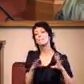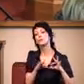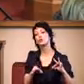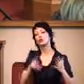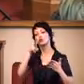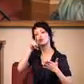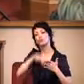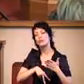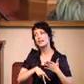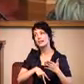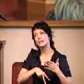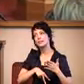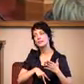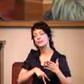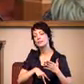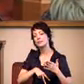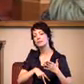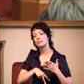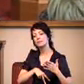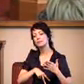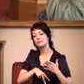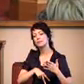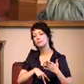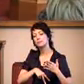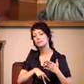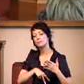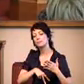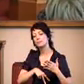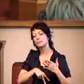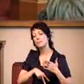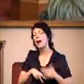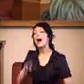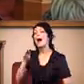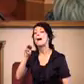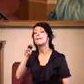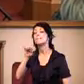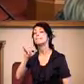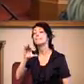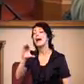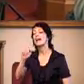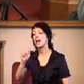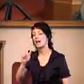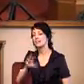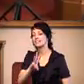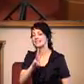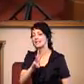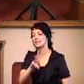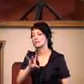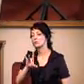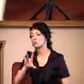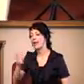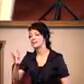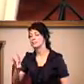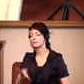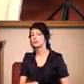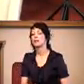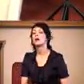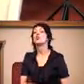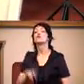Read Micah 6:8. Read Luke 4:17 through 18. Read the Lord's